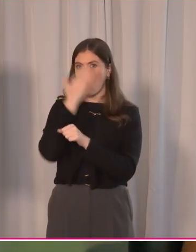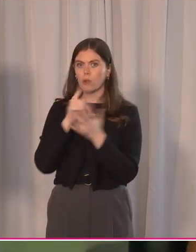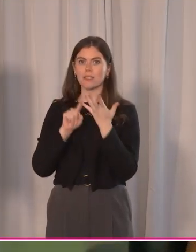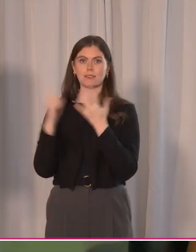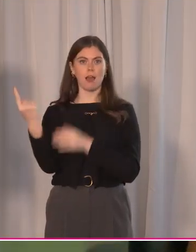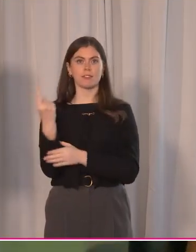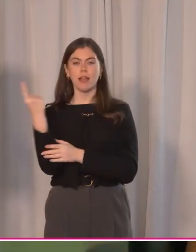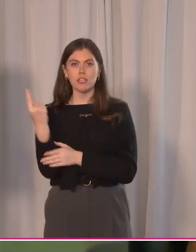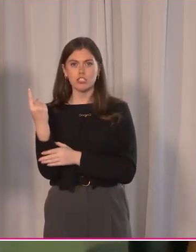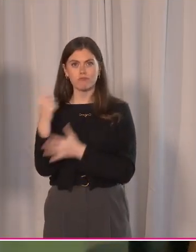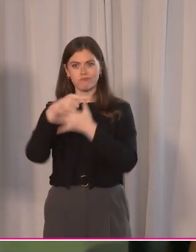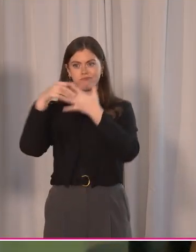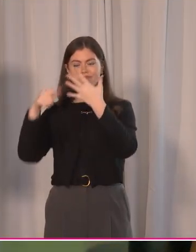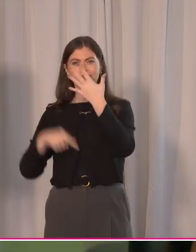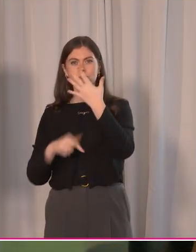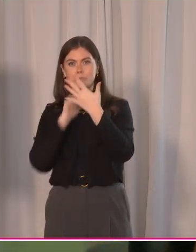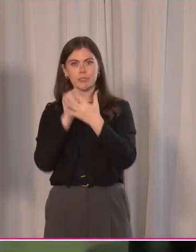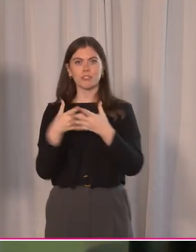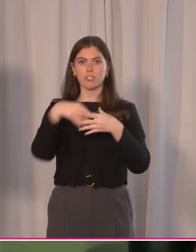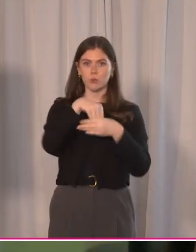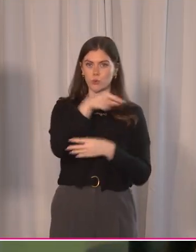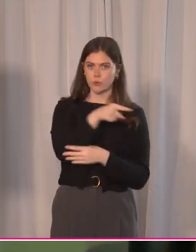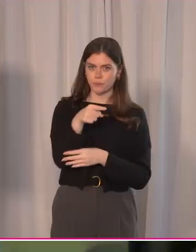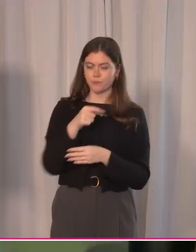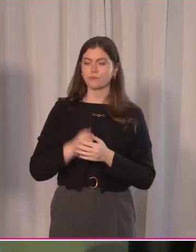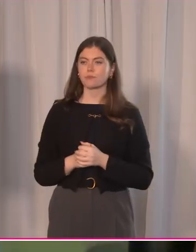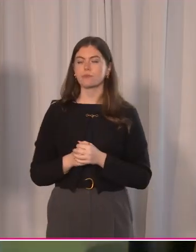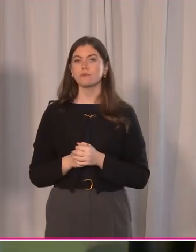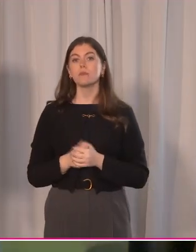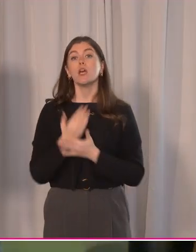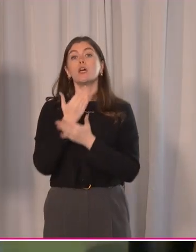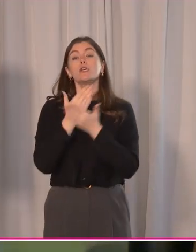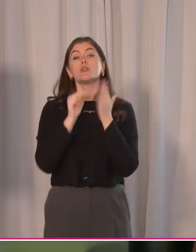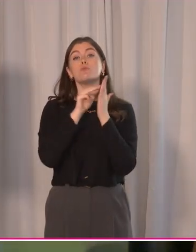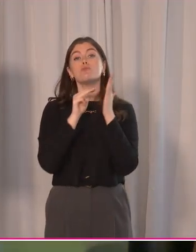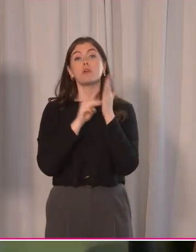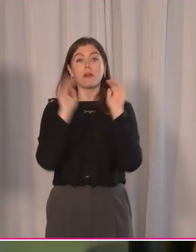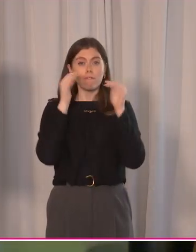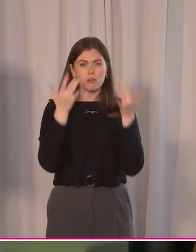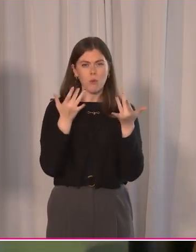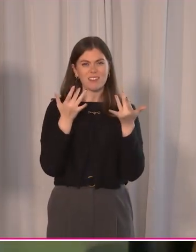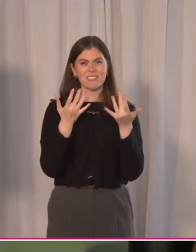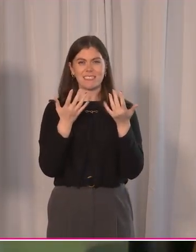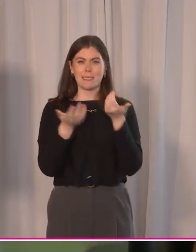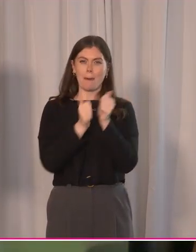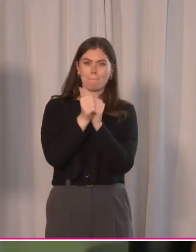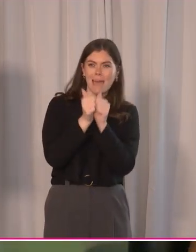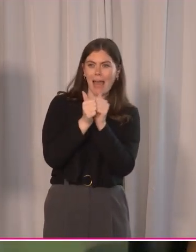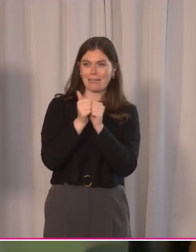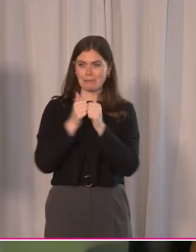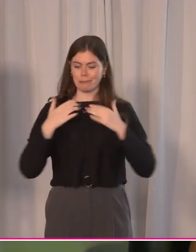isolation came up lots. And what some of the programs look at is more the mechanics of